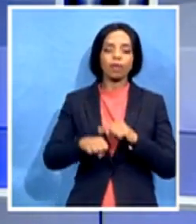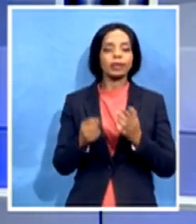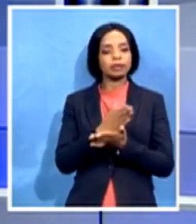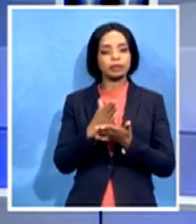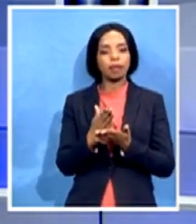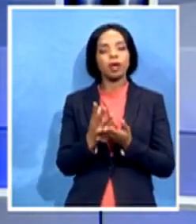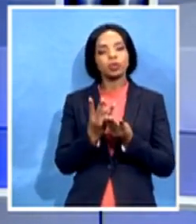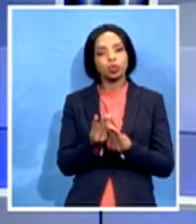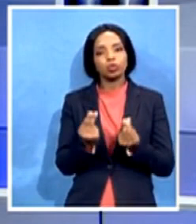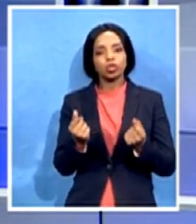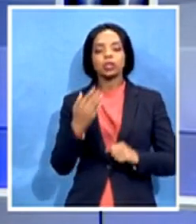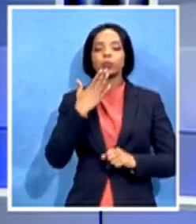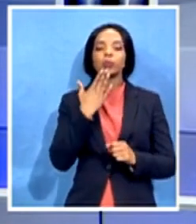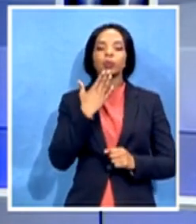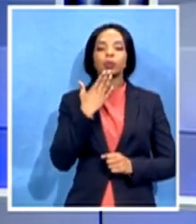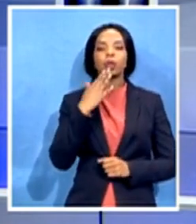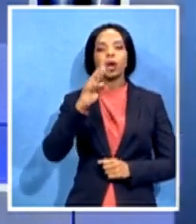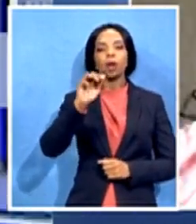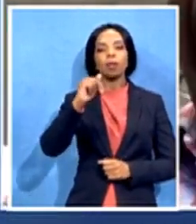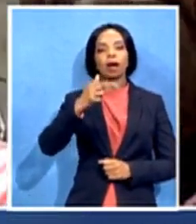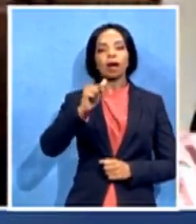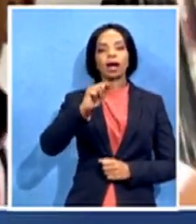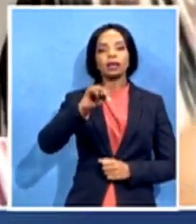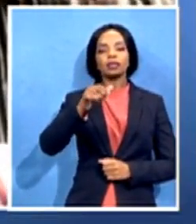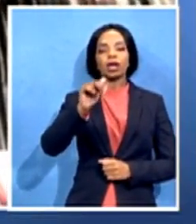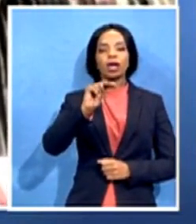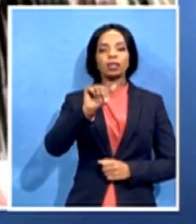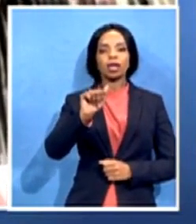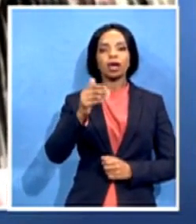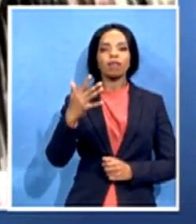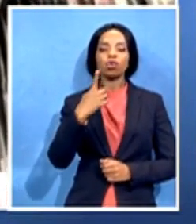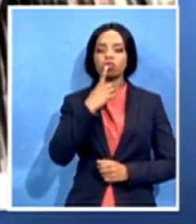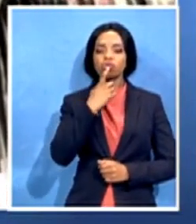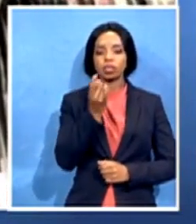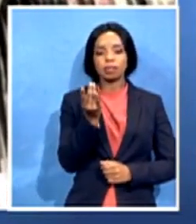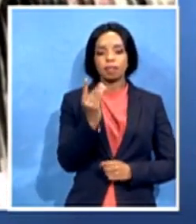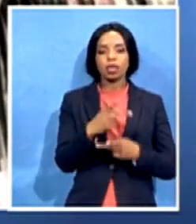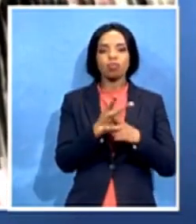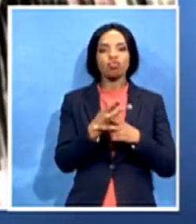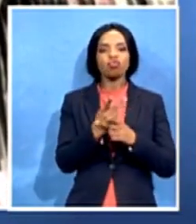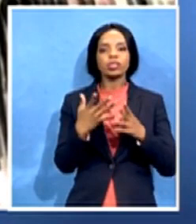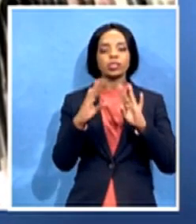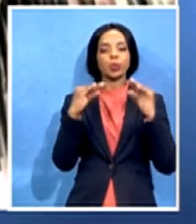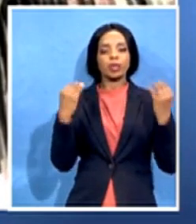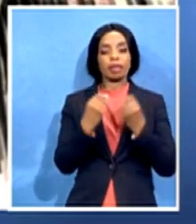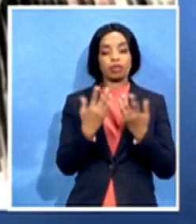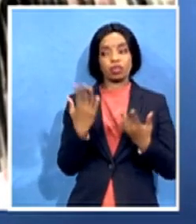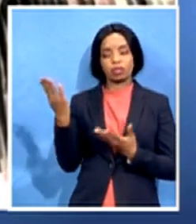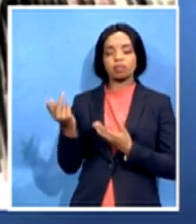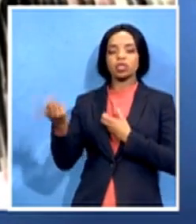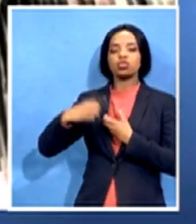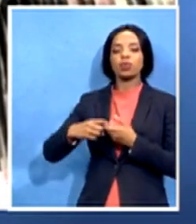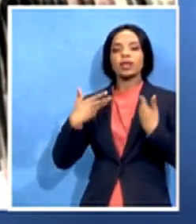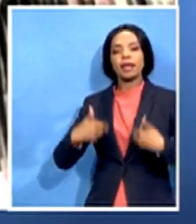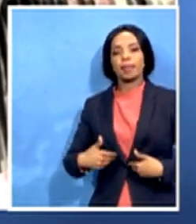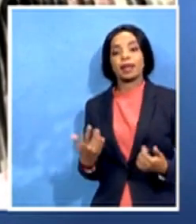the National Emergent Red Meat Producers Organization, joins me now live to discuss some of the outcomes of this meeting. Sir, thank you very